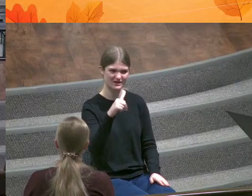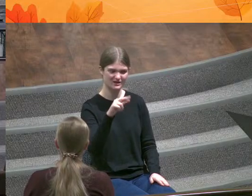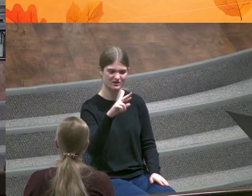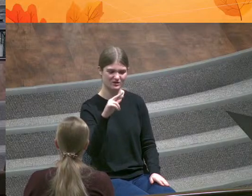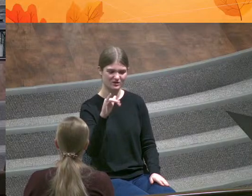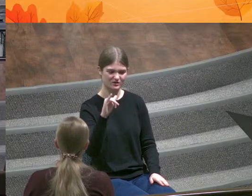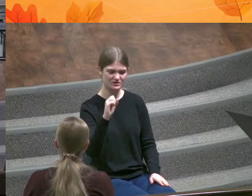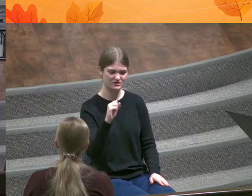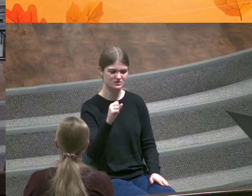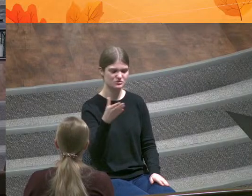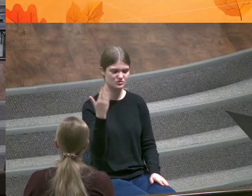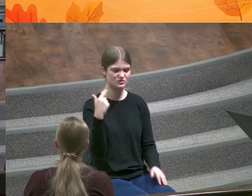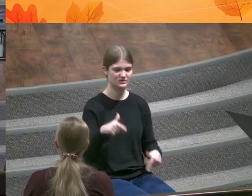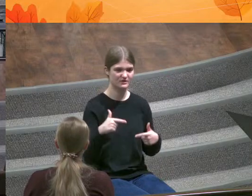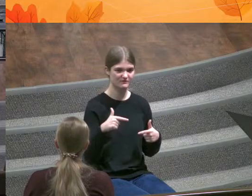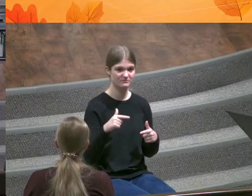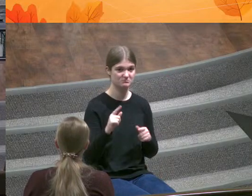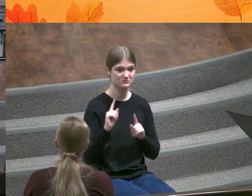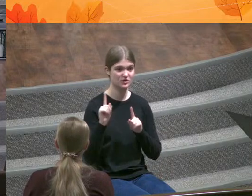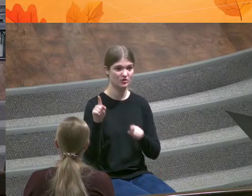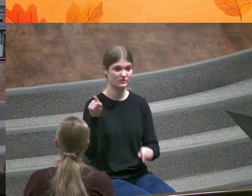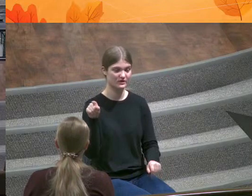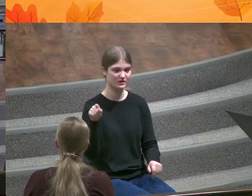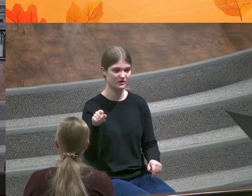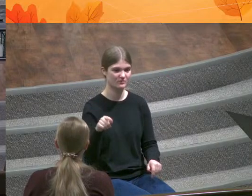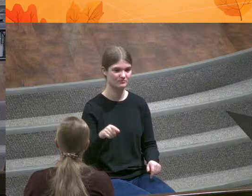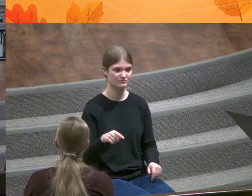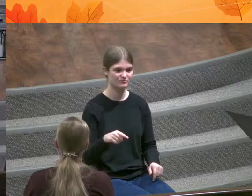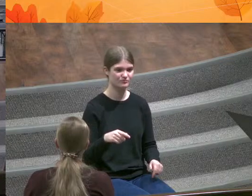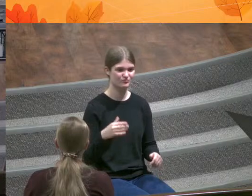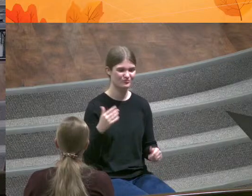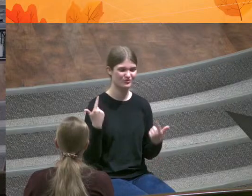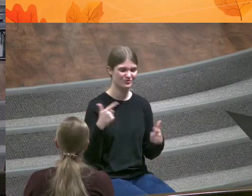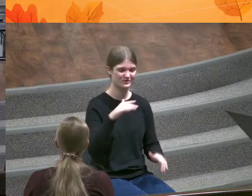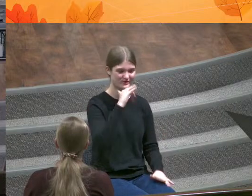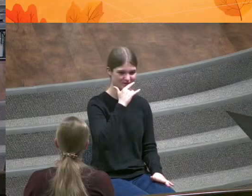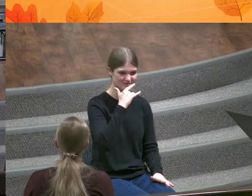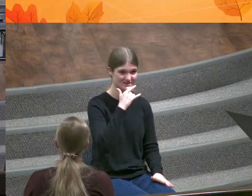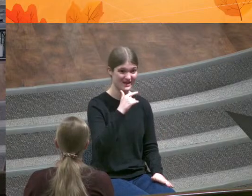They went there as kids. Now, if this man were living, he'd be